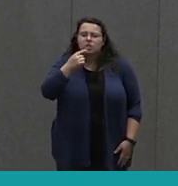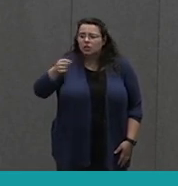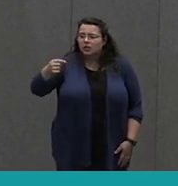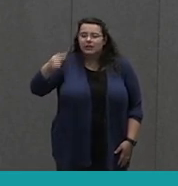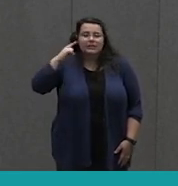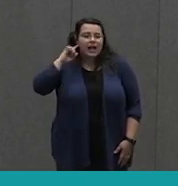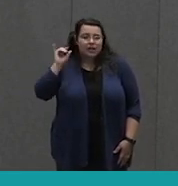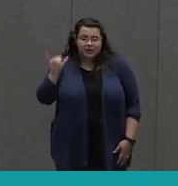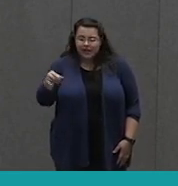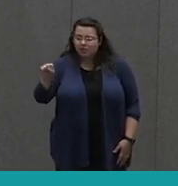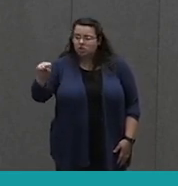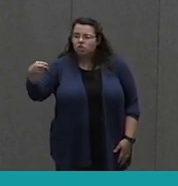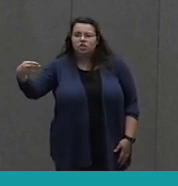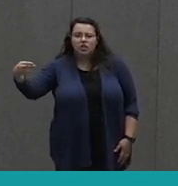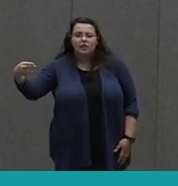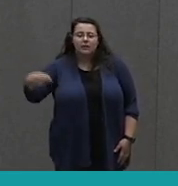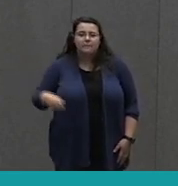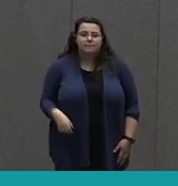Crush them.